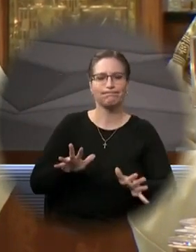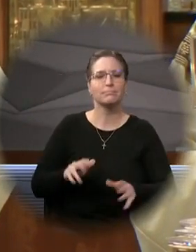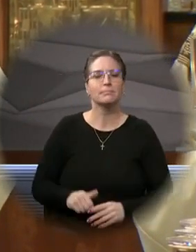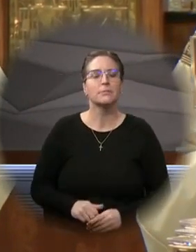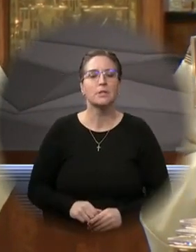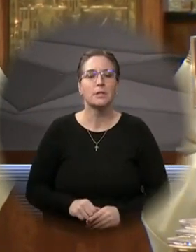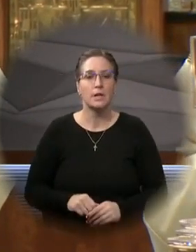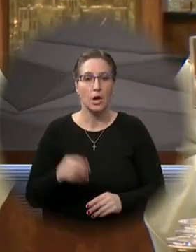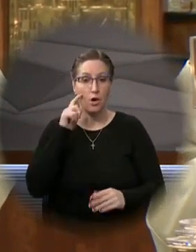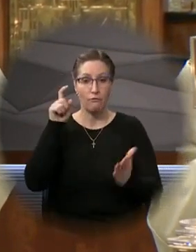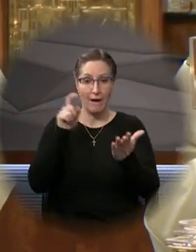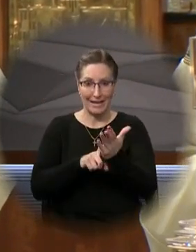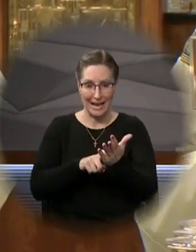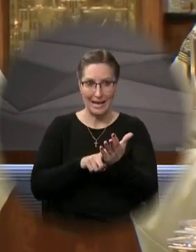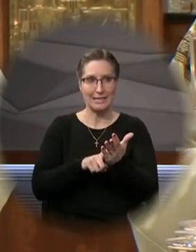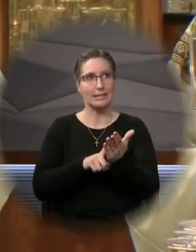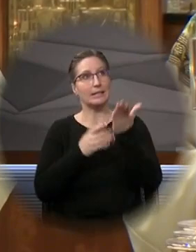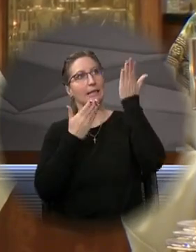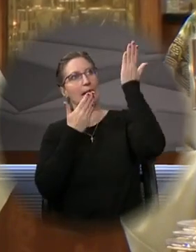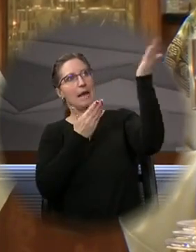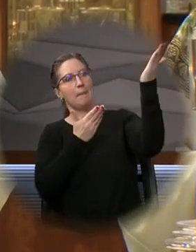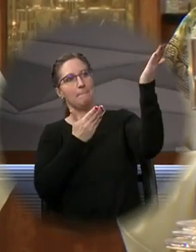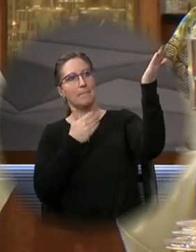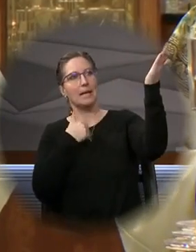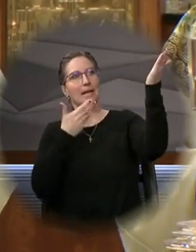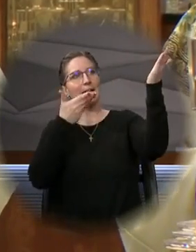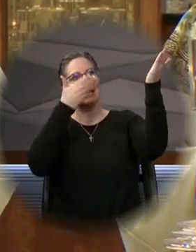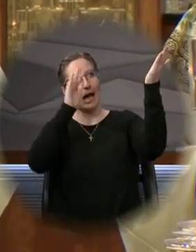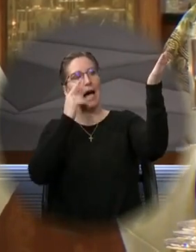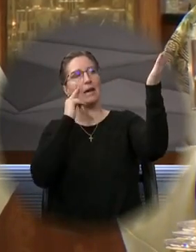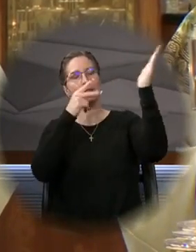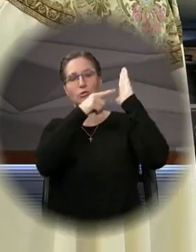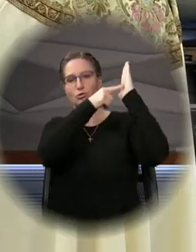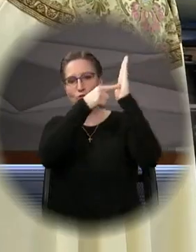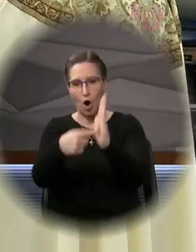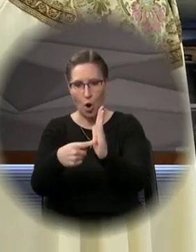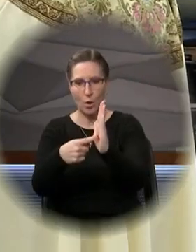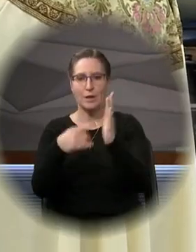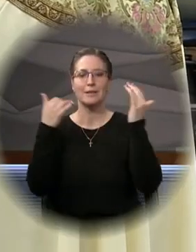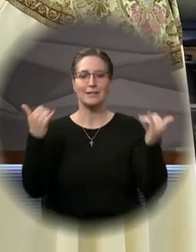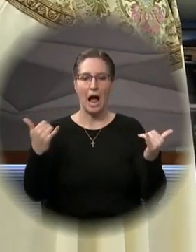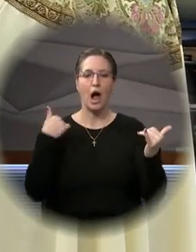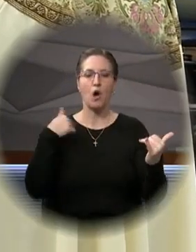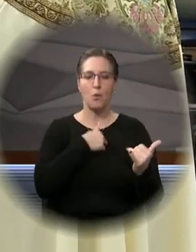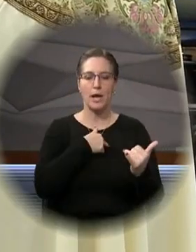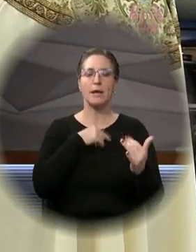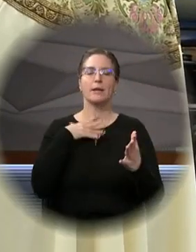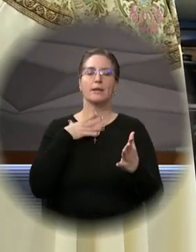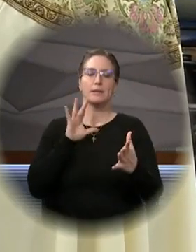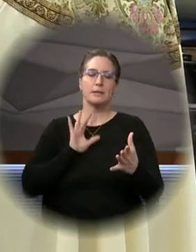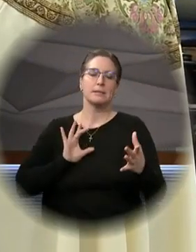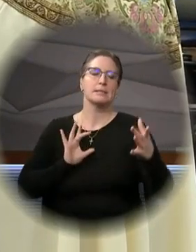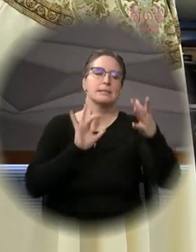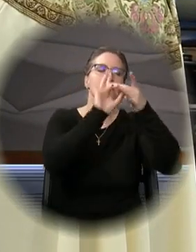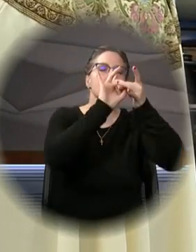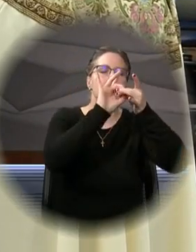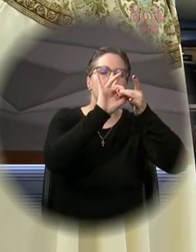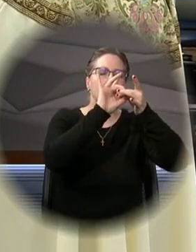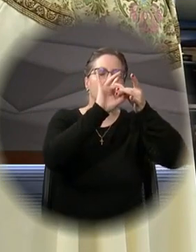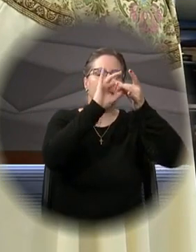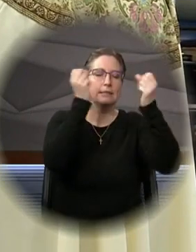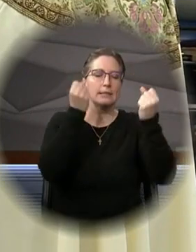as we recognize in him God made visible, we may be caught up through him in love of